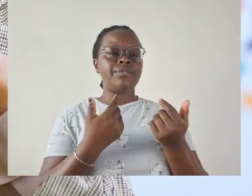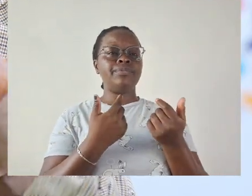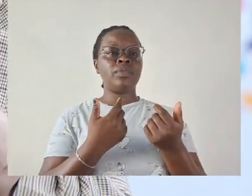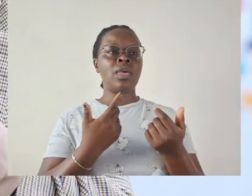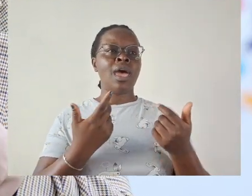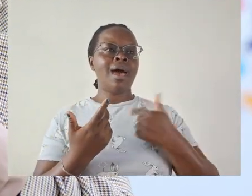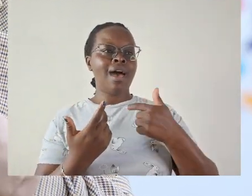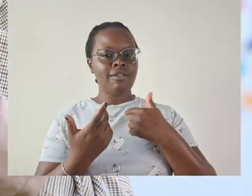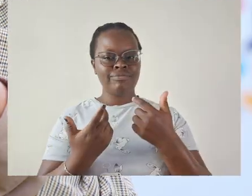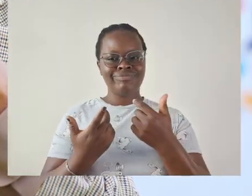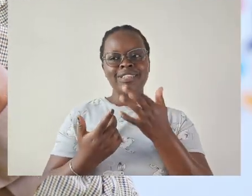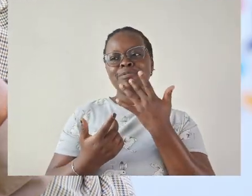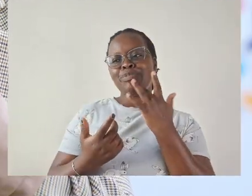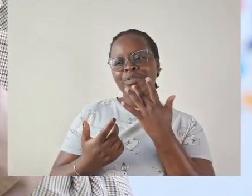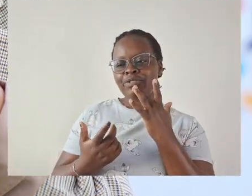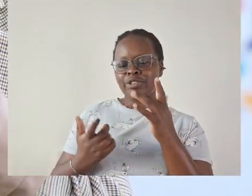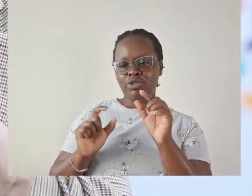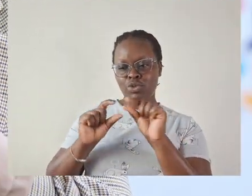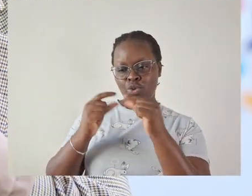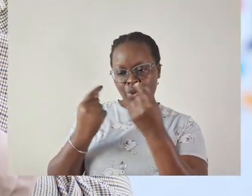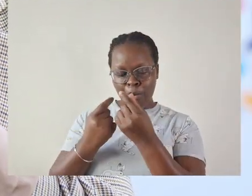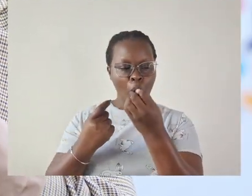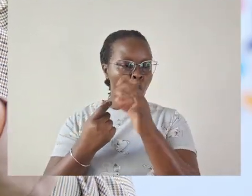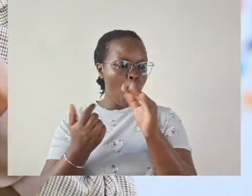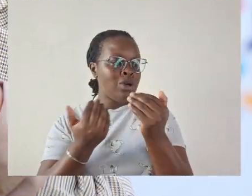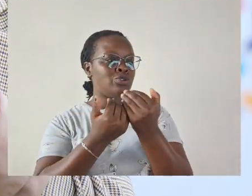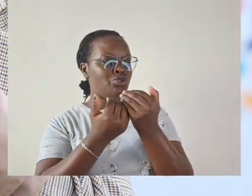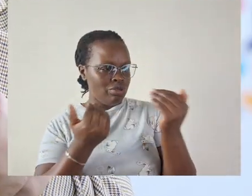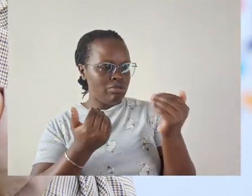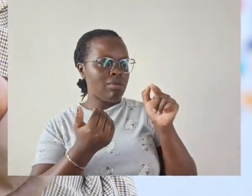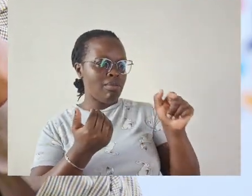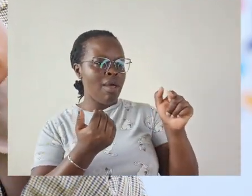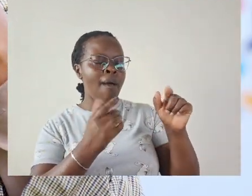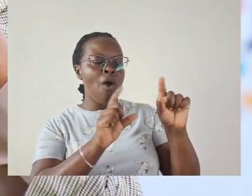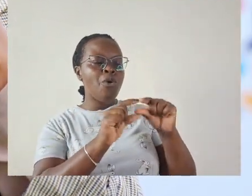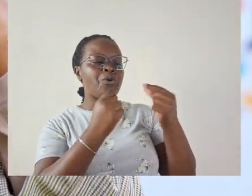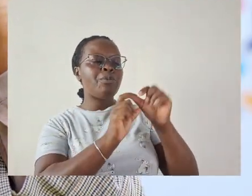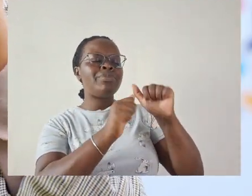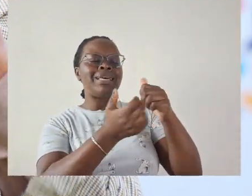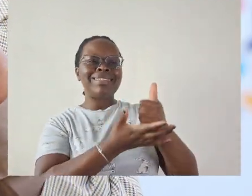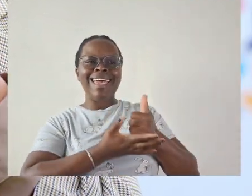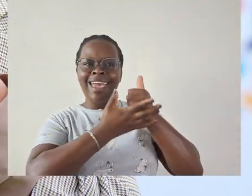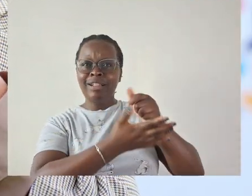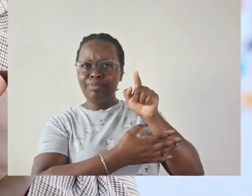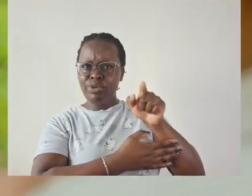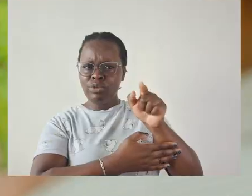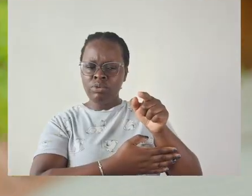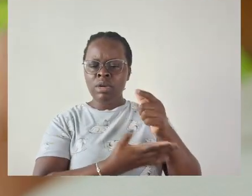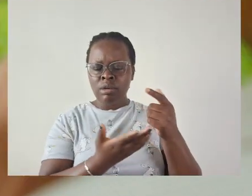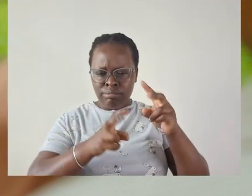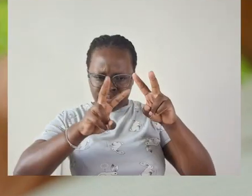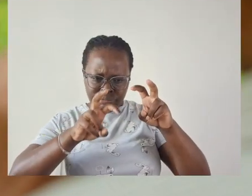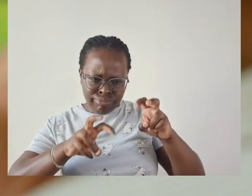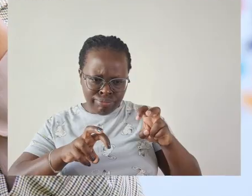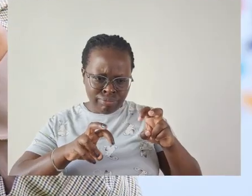a reference group or a child advisory board that helps you look at documents from a child lens. Okay,